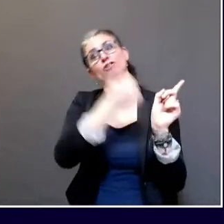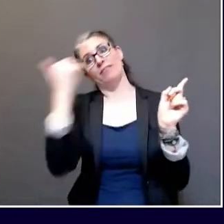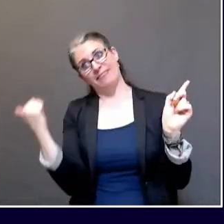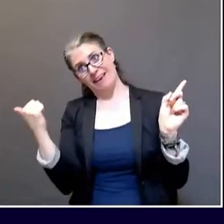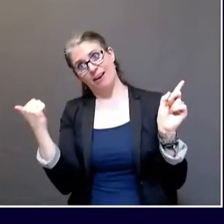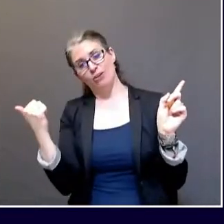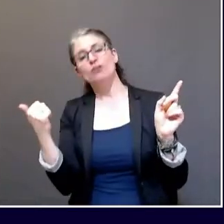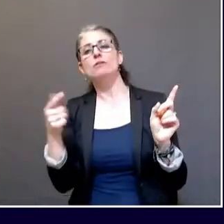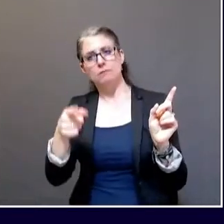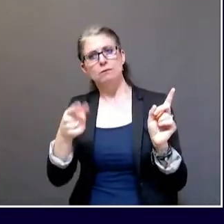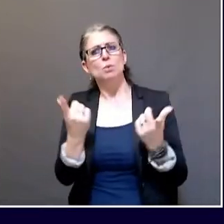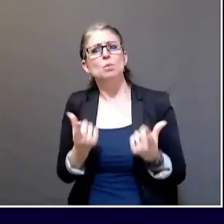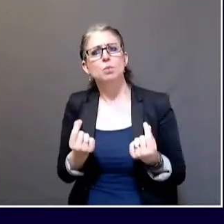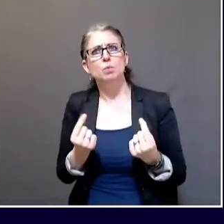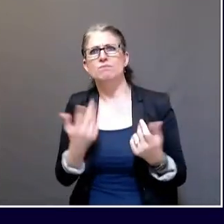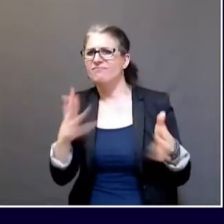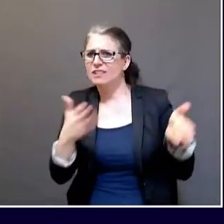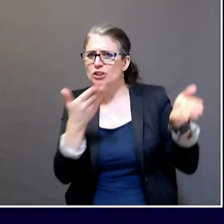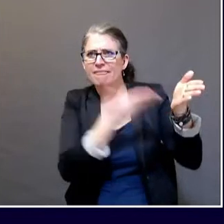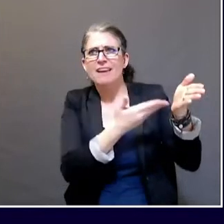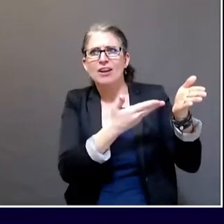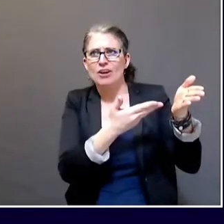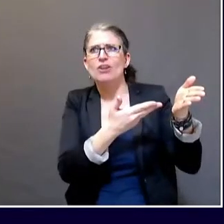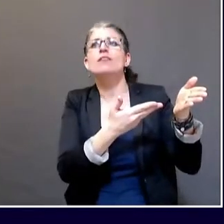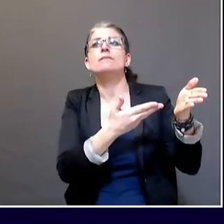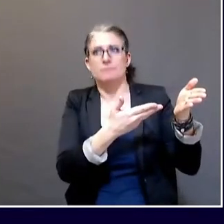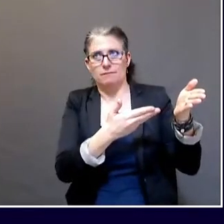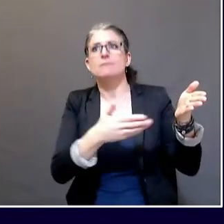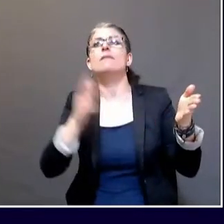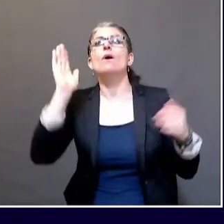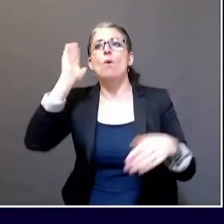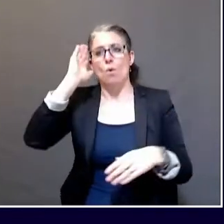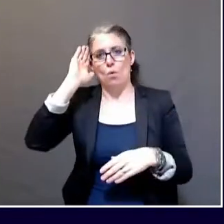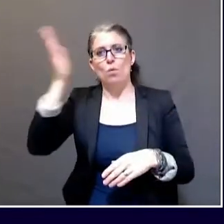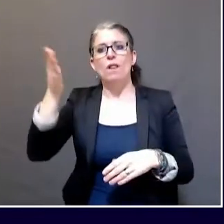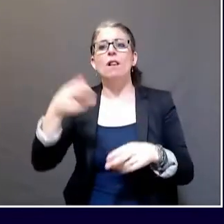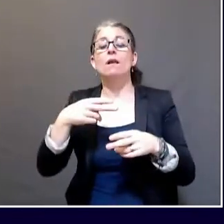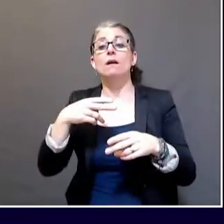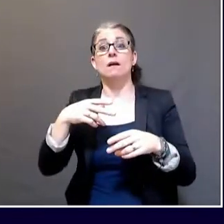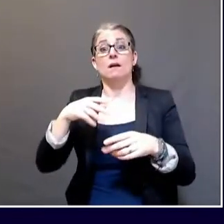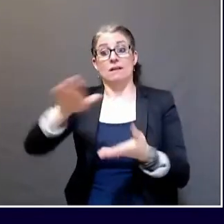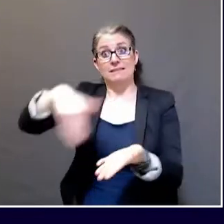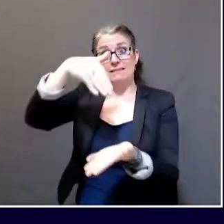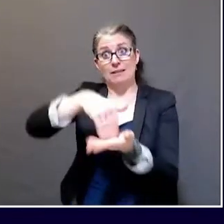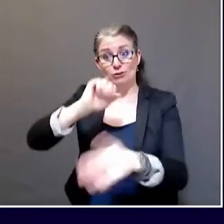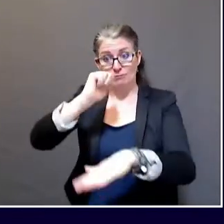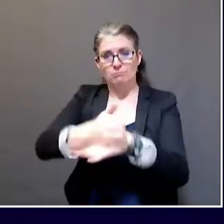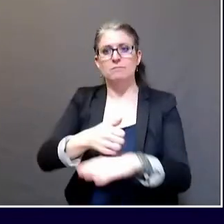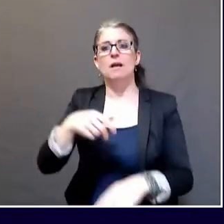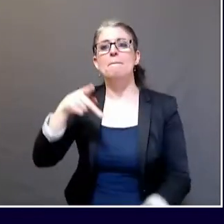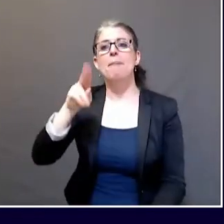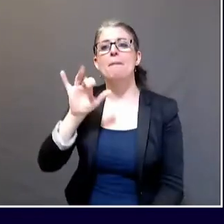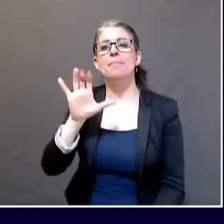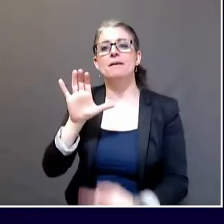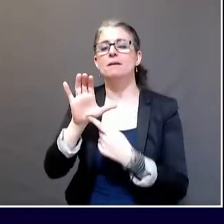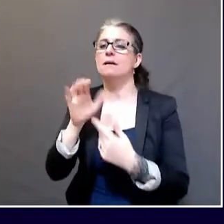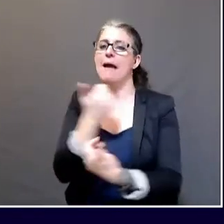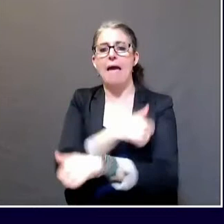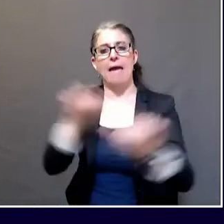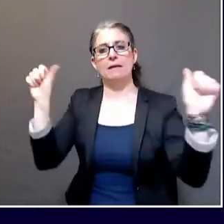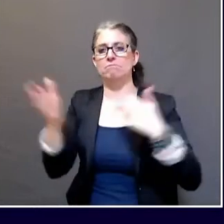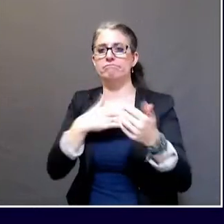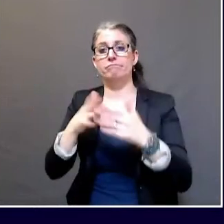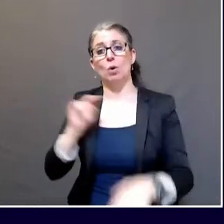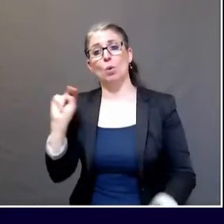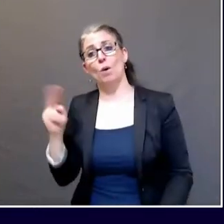and we want to make sure that there's access. I will note that we do hope that as the spring comes, the supply of vaccine